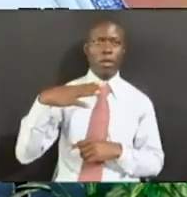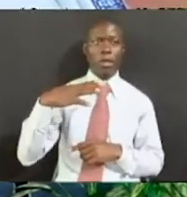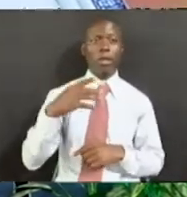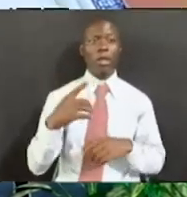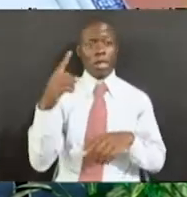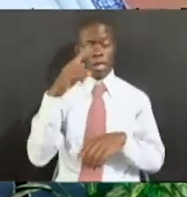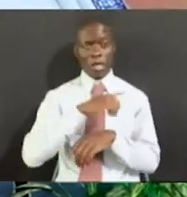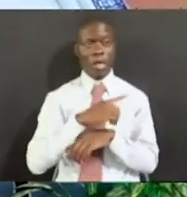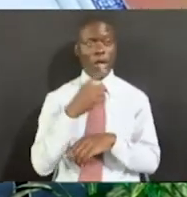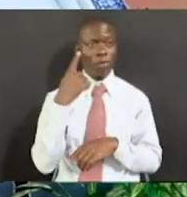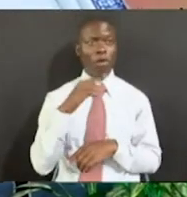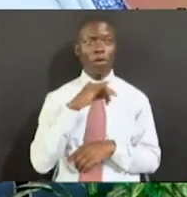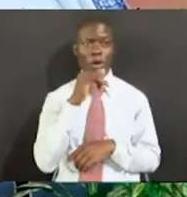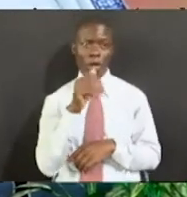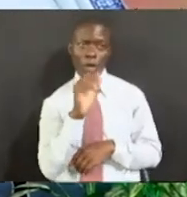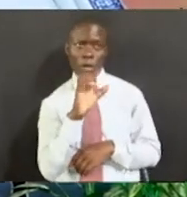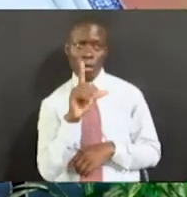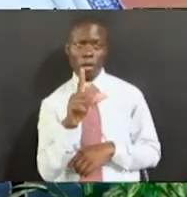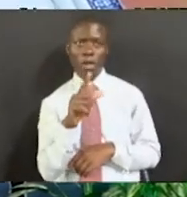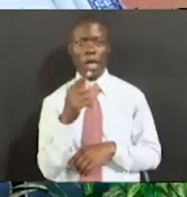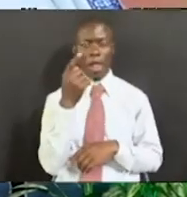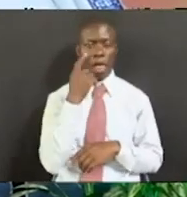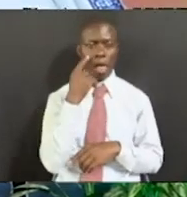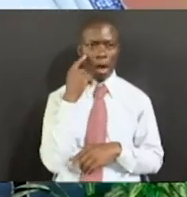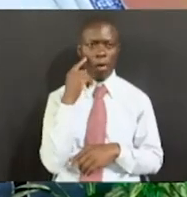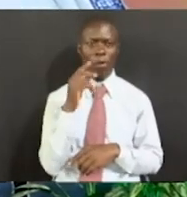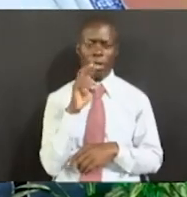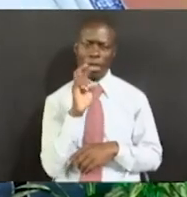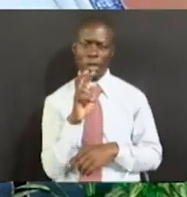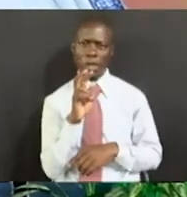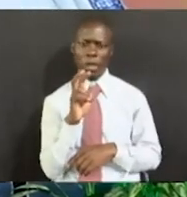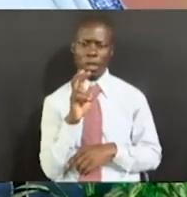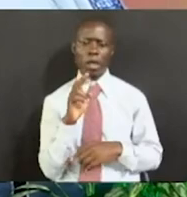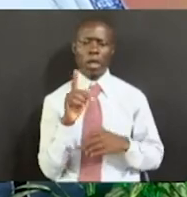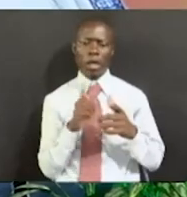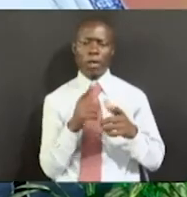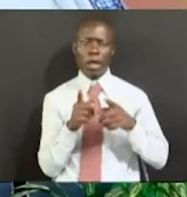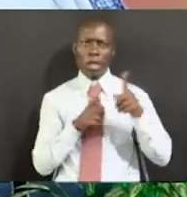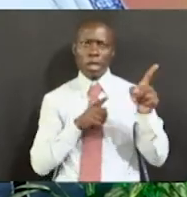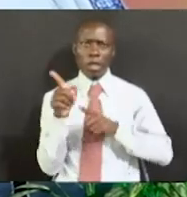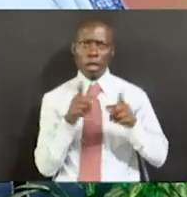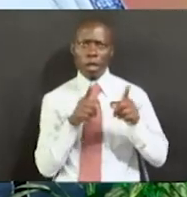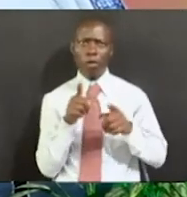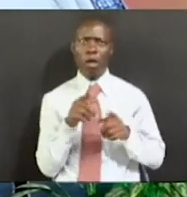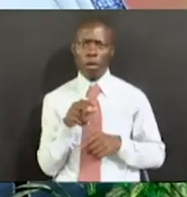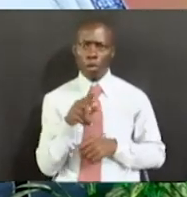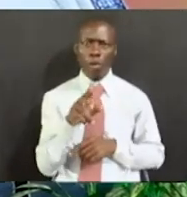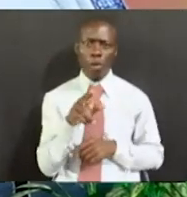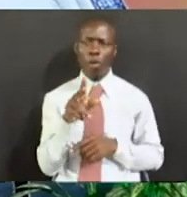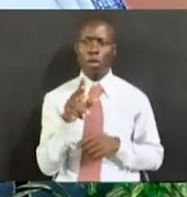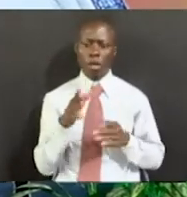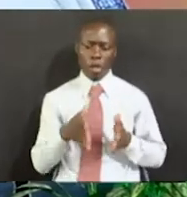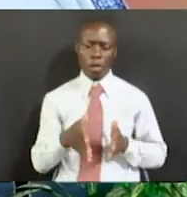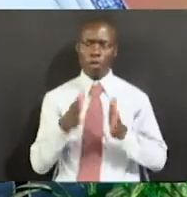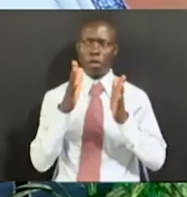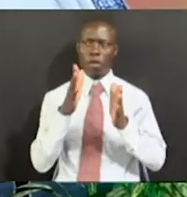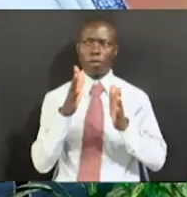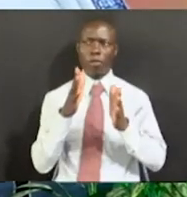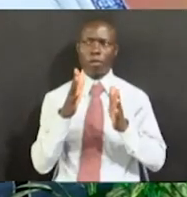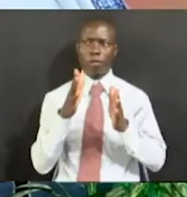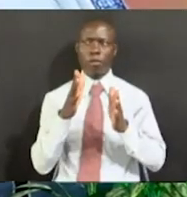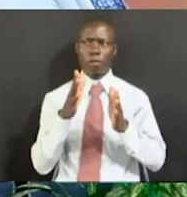Jael, the highways were deserted, and the travelers walked along the byways.